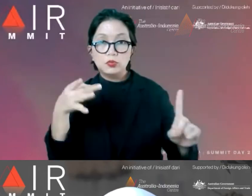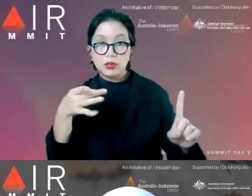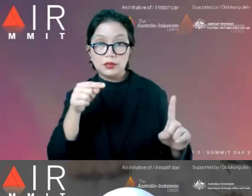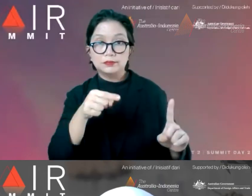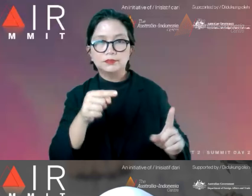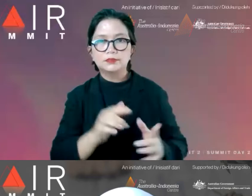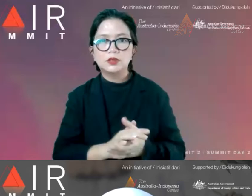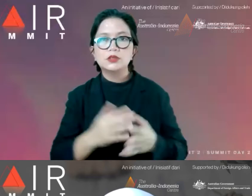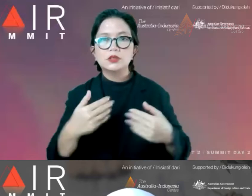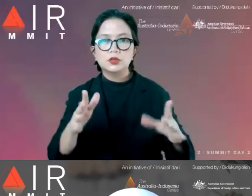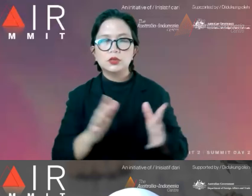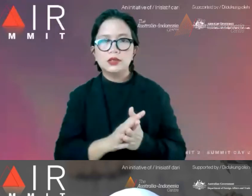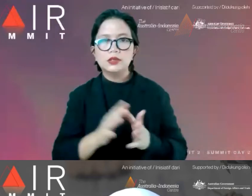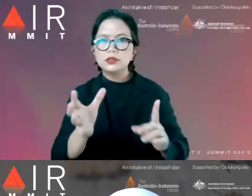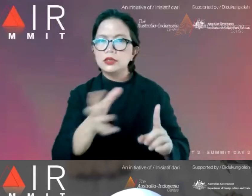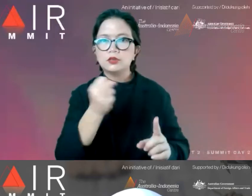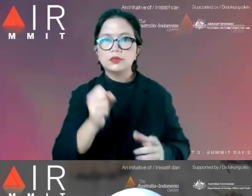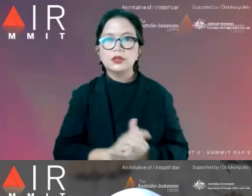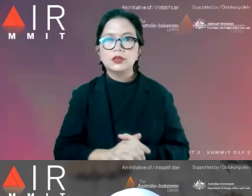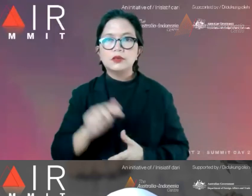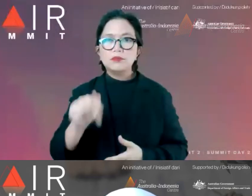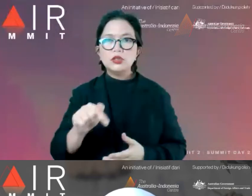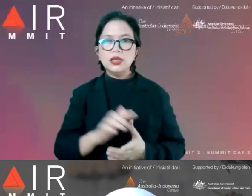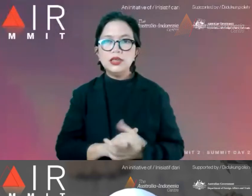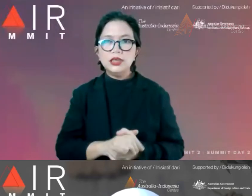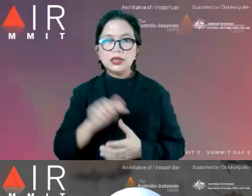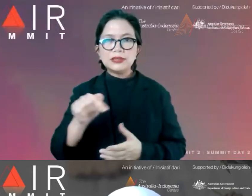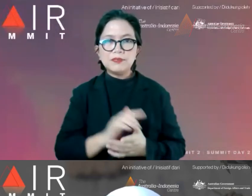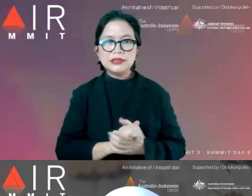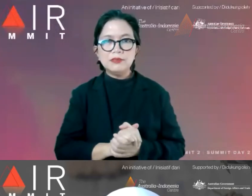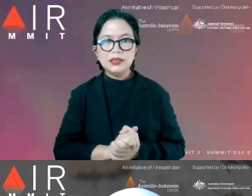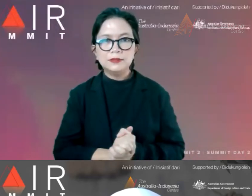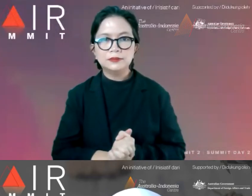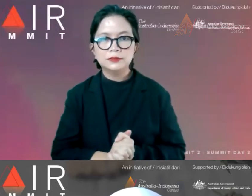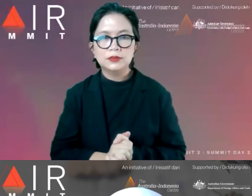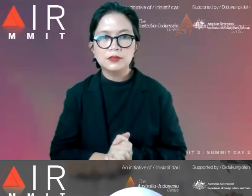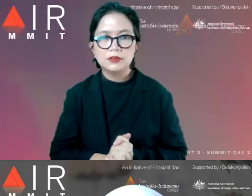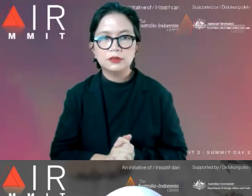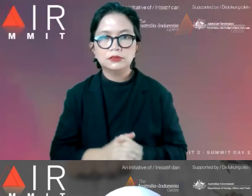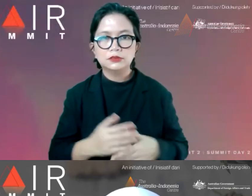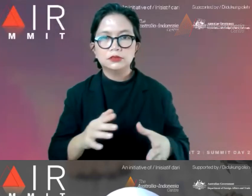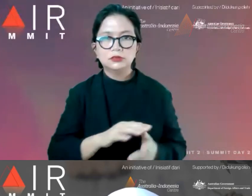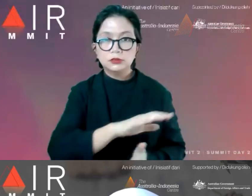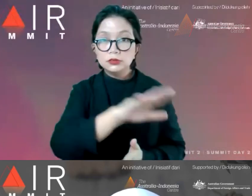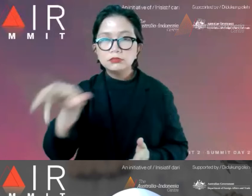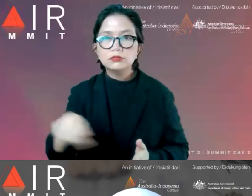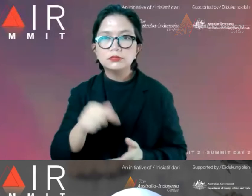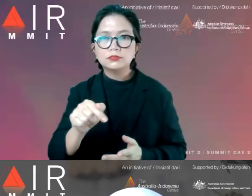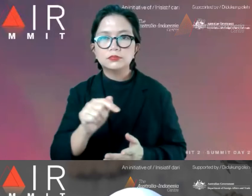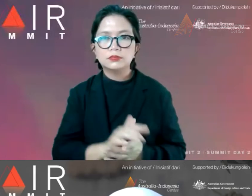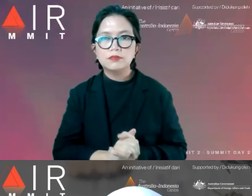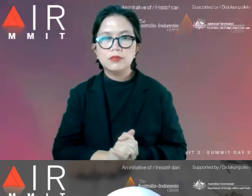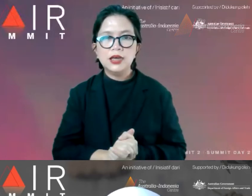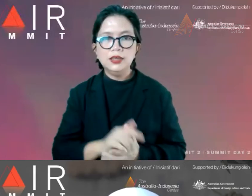and doses 2, and some around 80% regarding the latest statistic, they already cover for the booster, for the